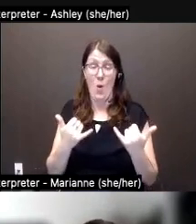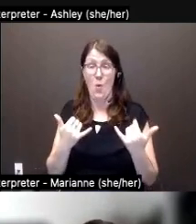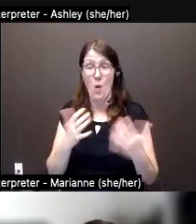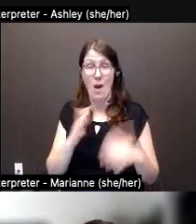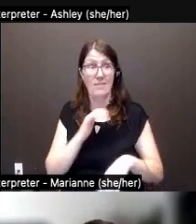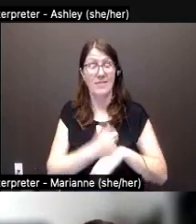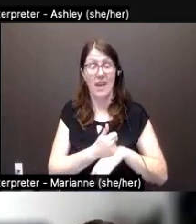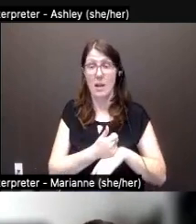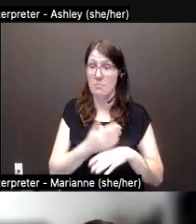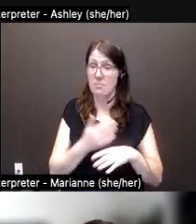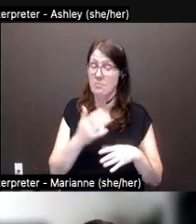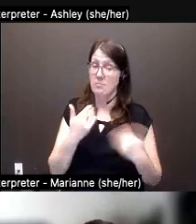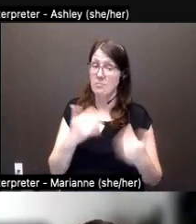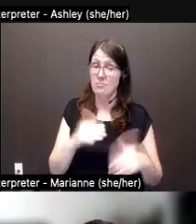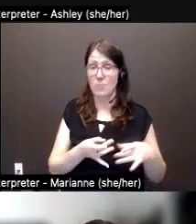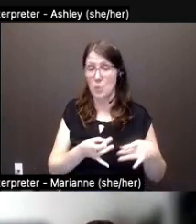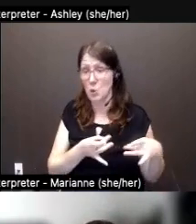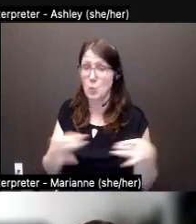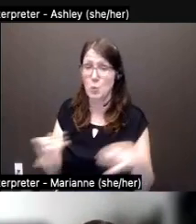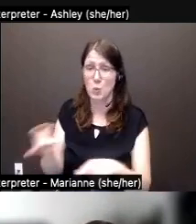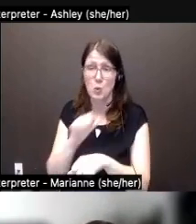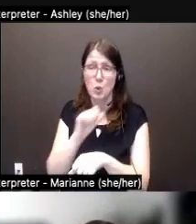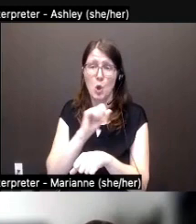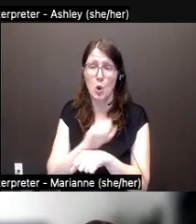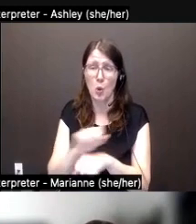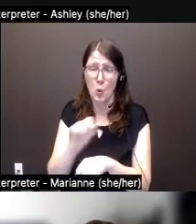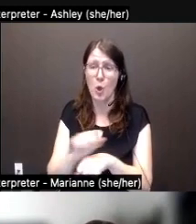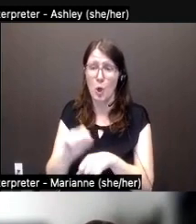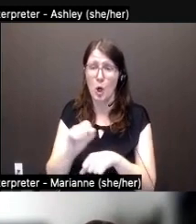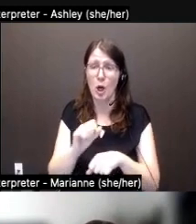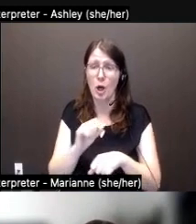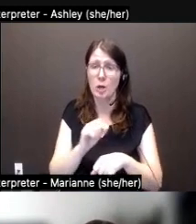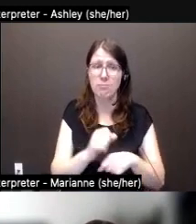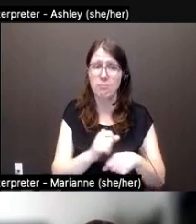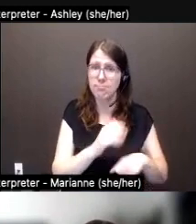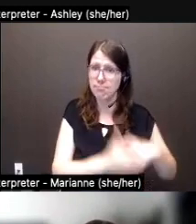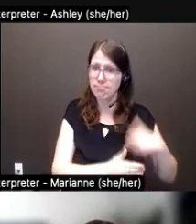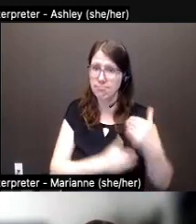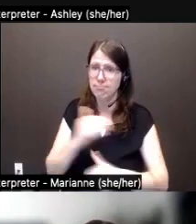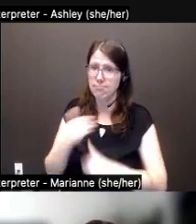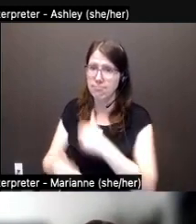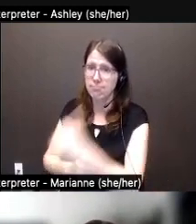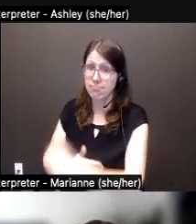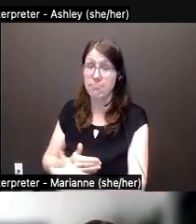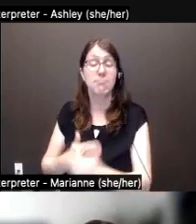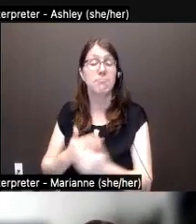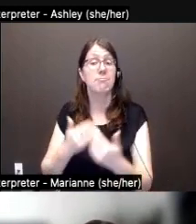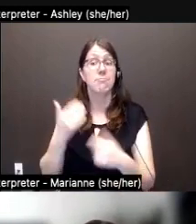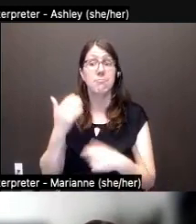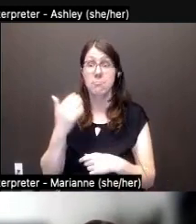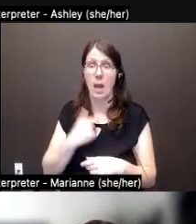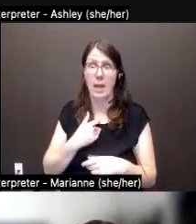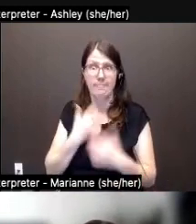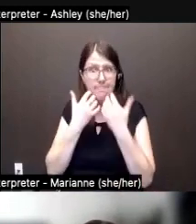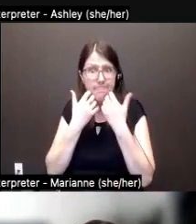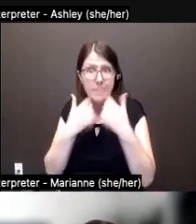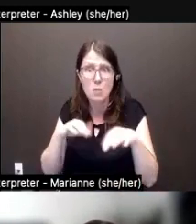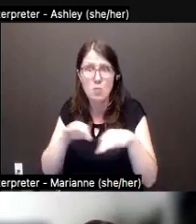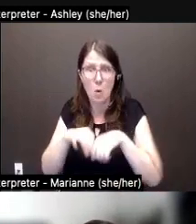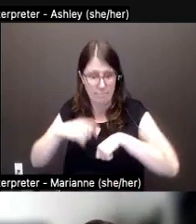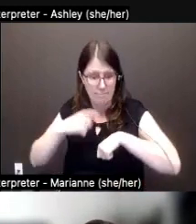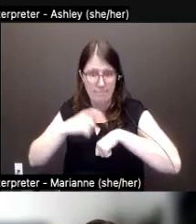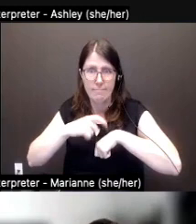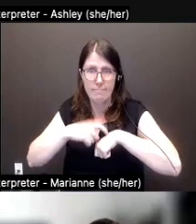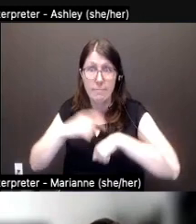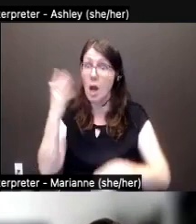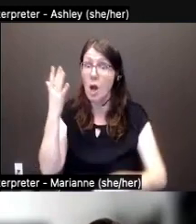cannot do this during my work time. I am doing this on weekends after work. So what I have done, I have